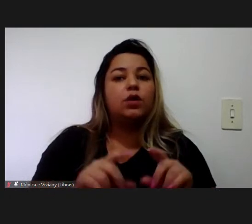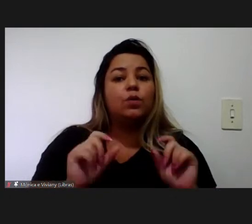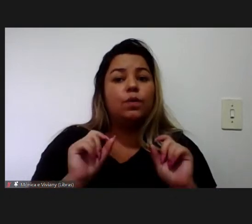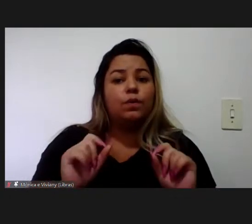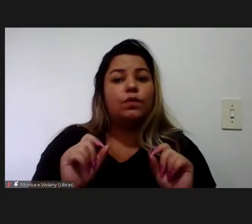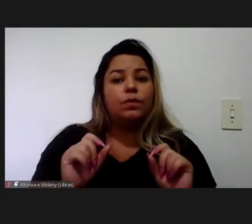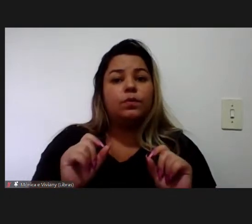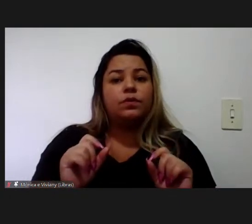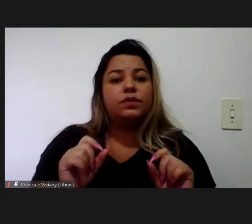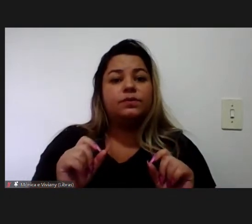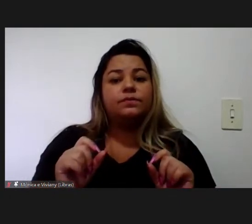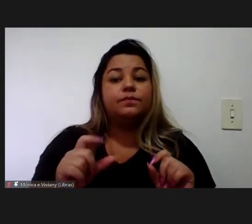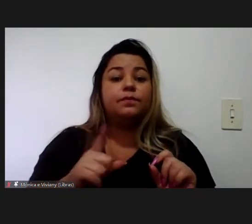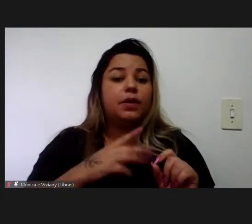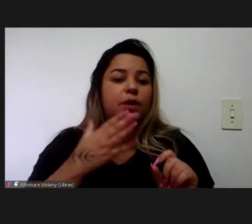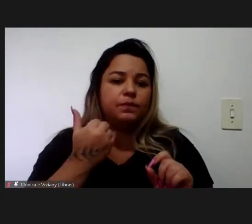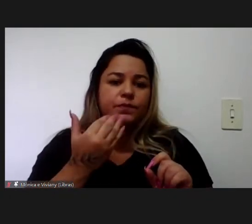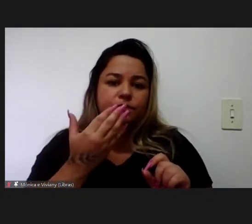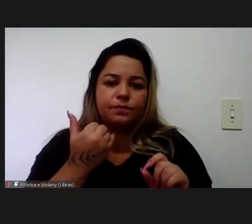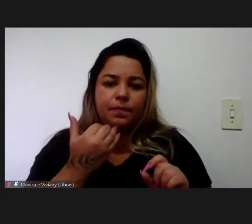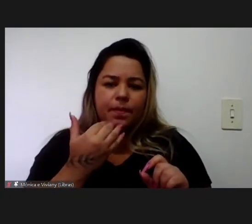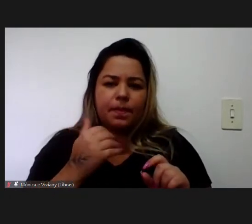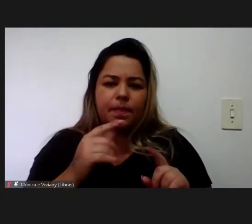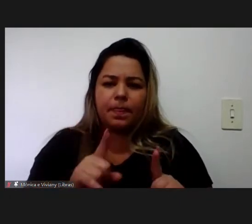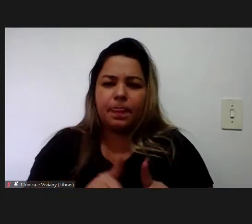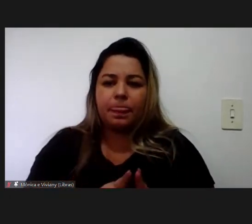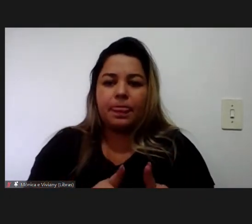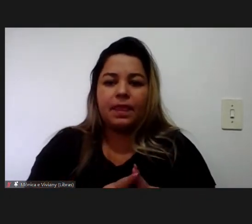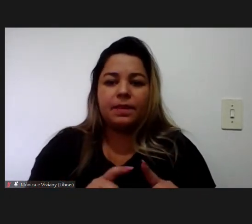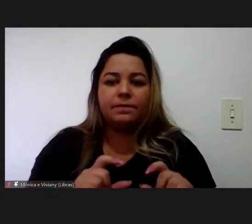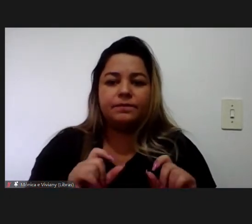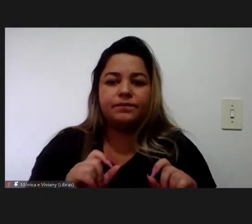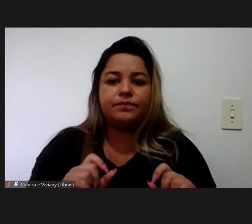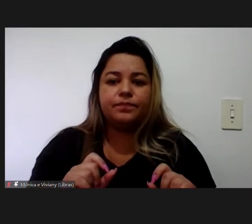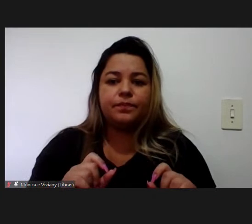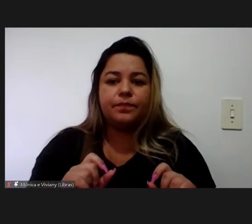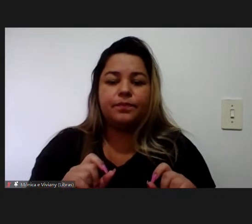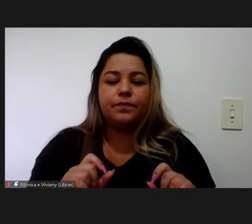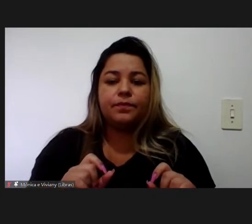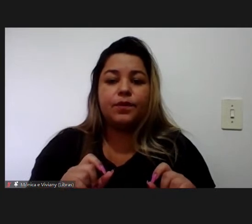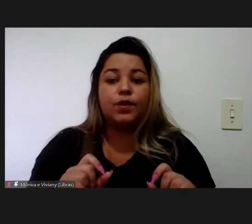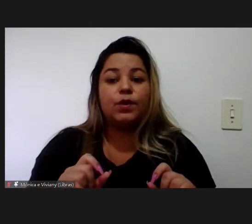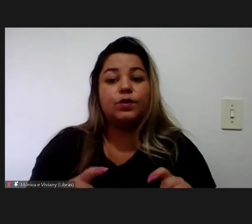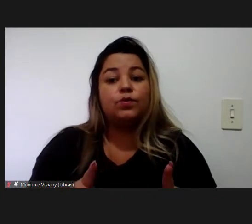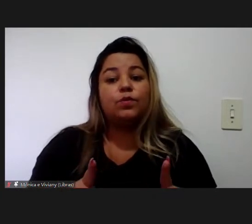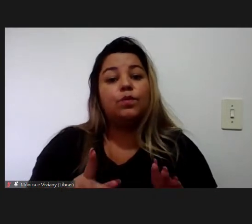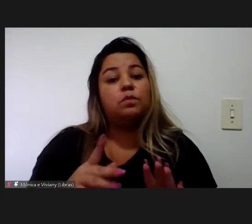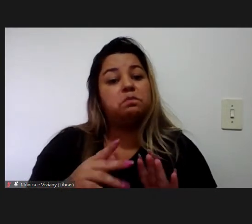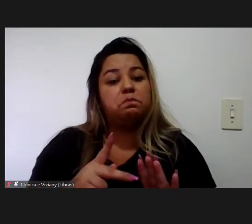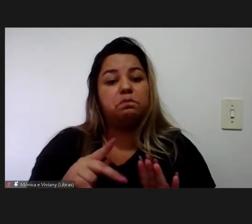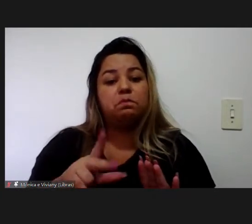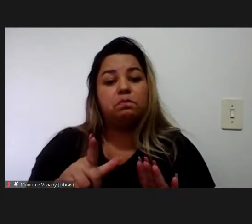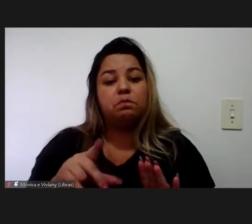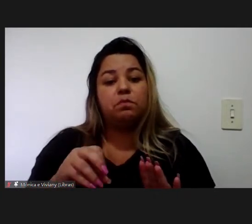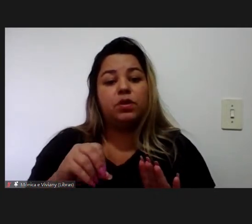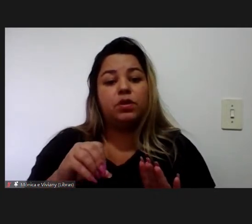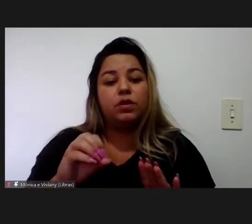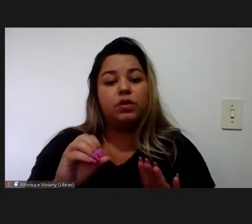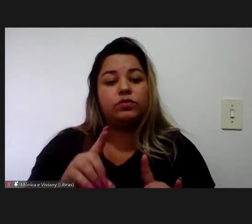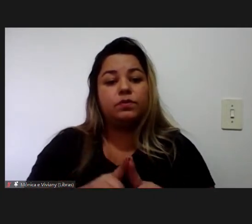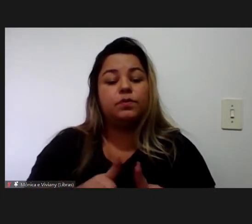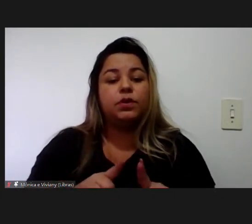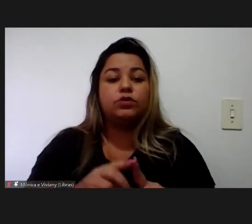maintain in relation to this union guidelines and to make relevant actions in order to